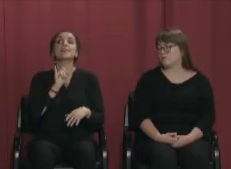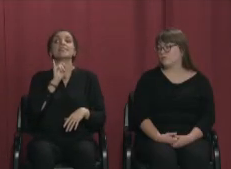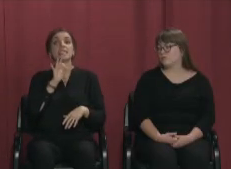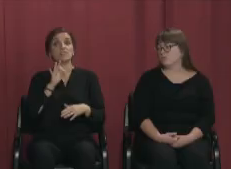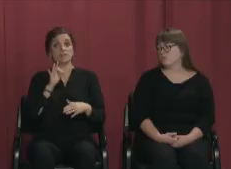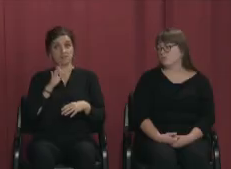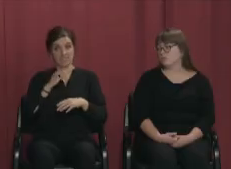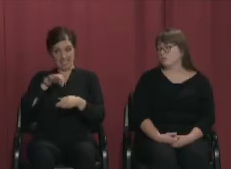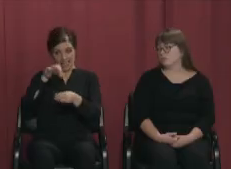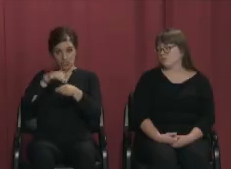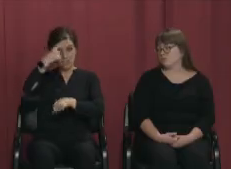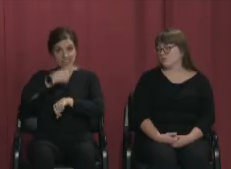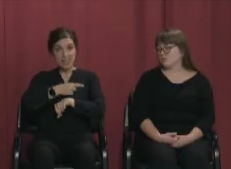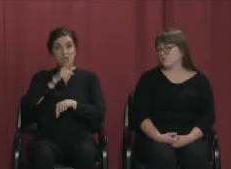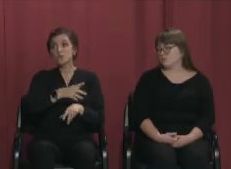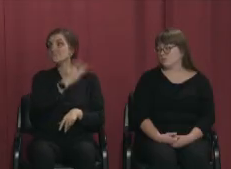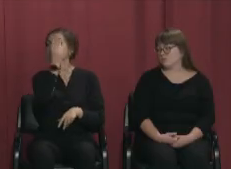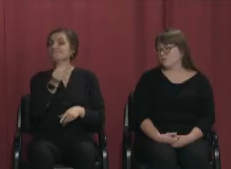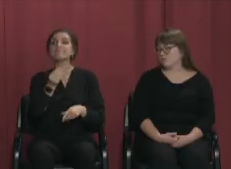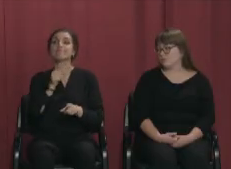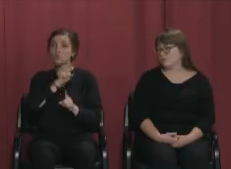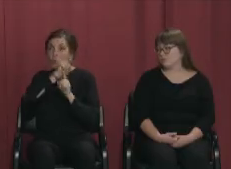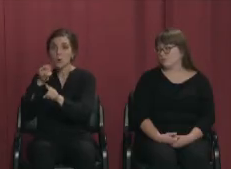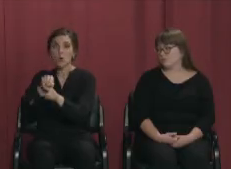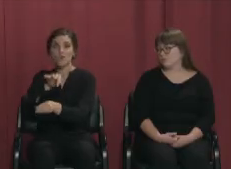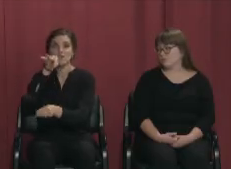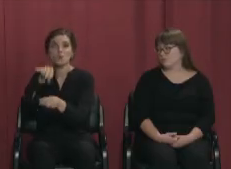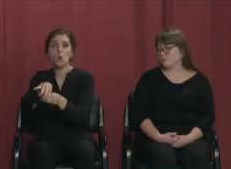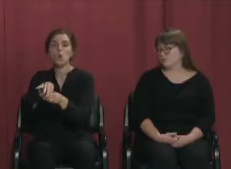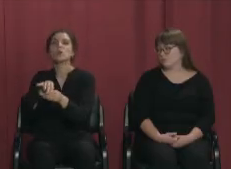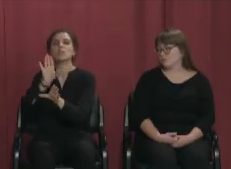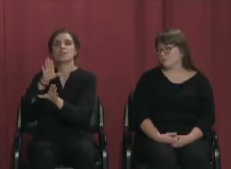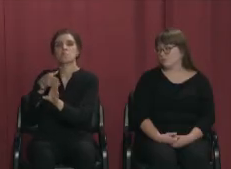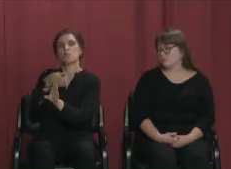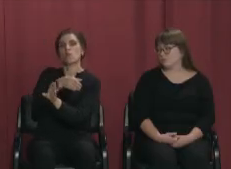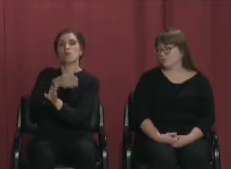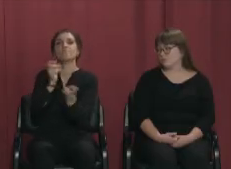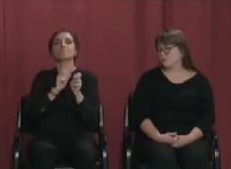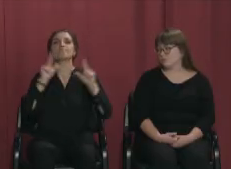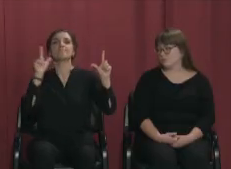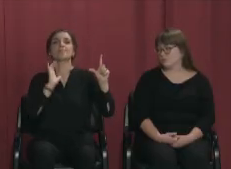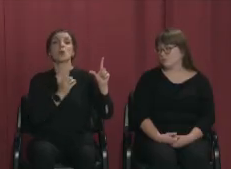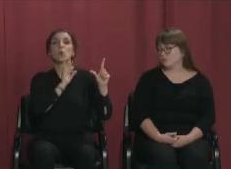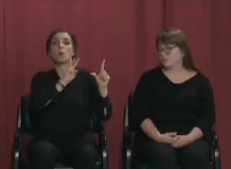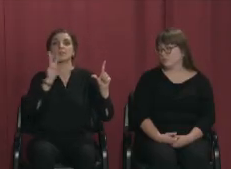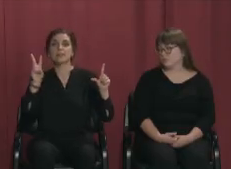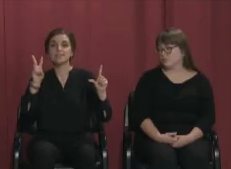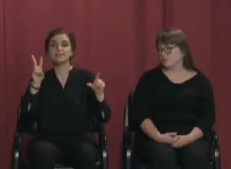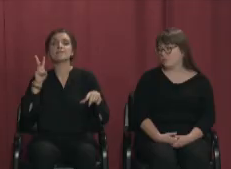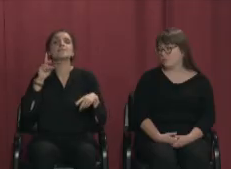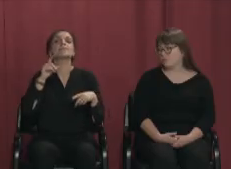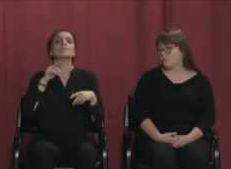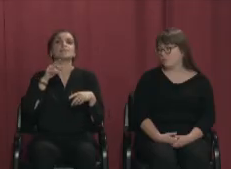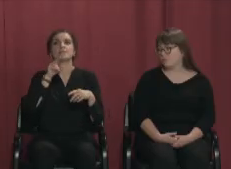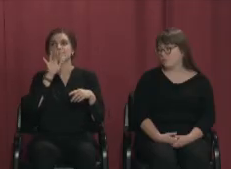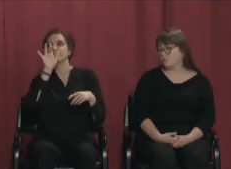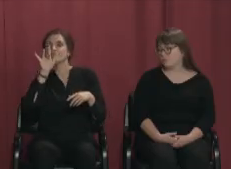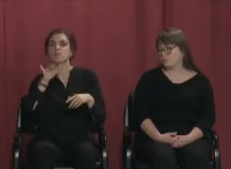get on our website, ask, or get on there and look at the voter lookup, check